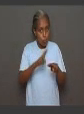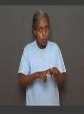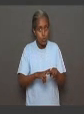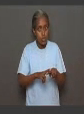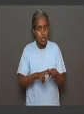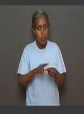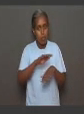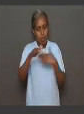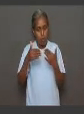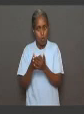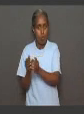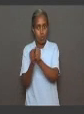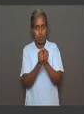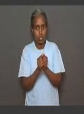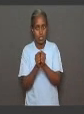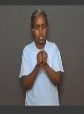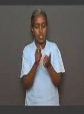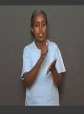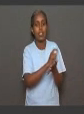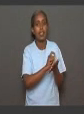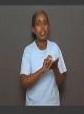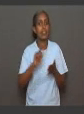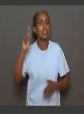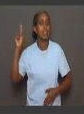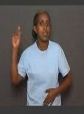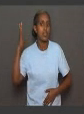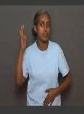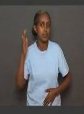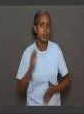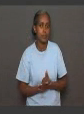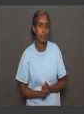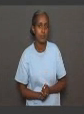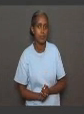all together is written like this.